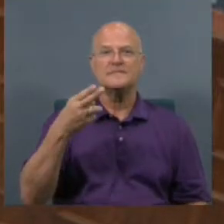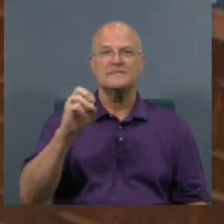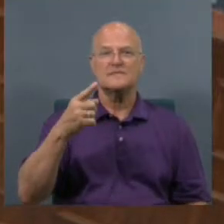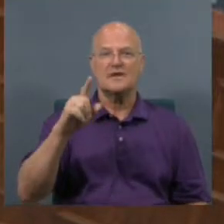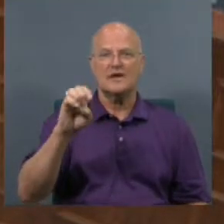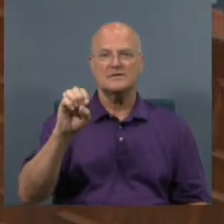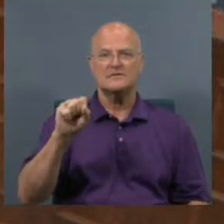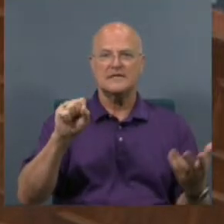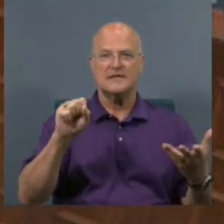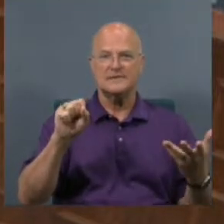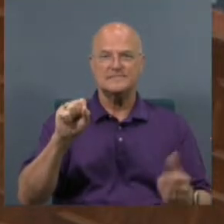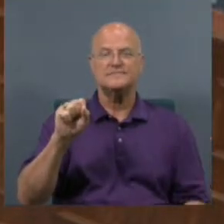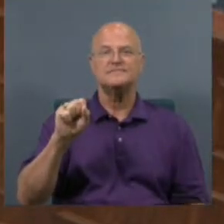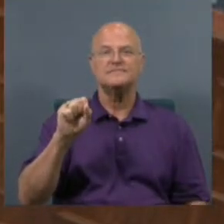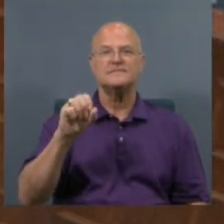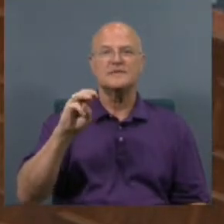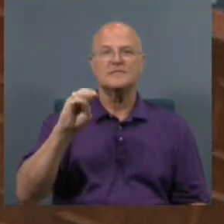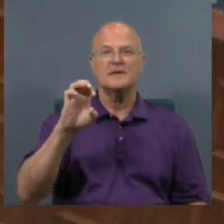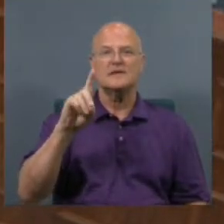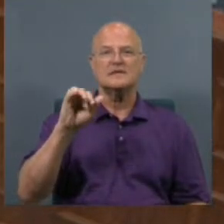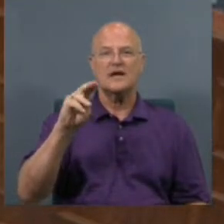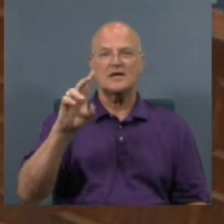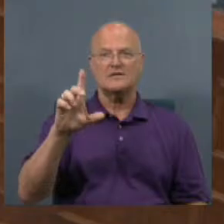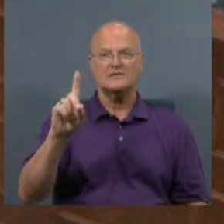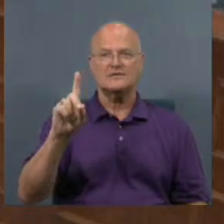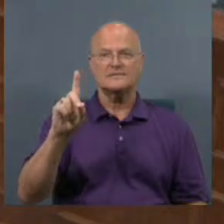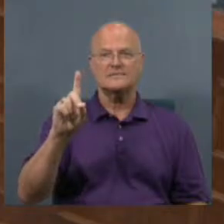Hodges? Here. McDonald?